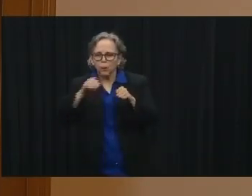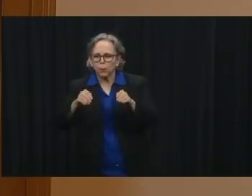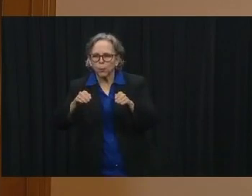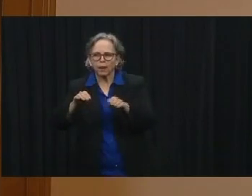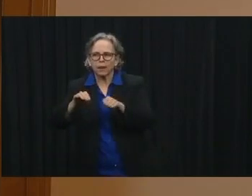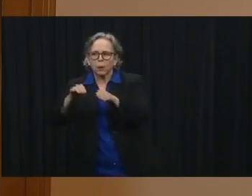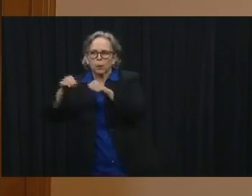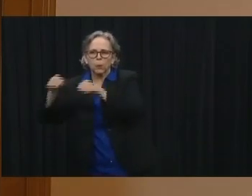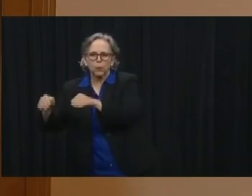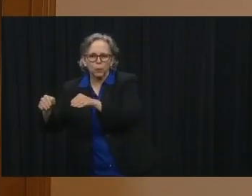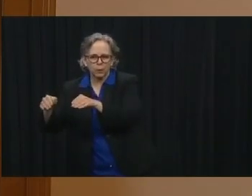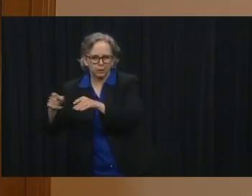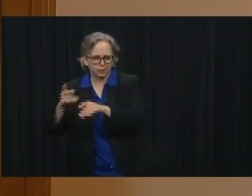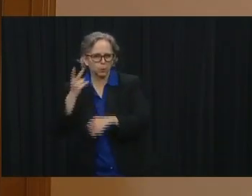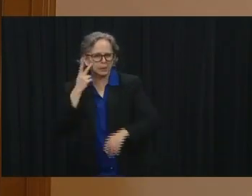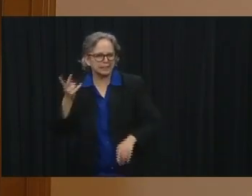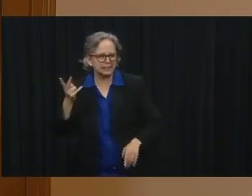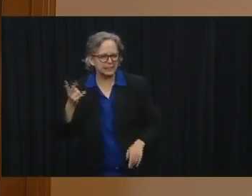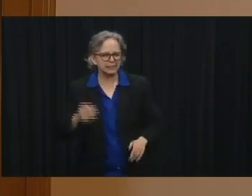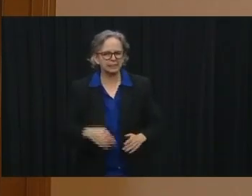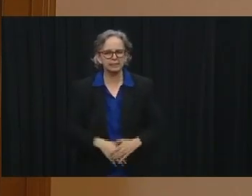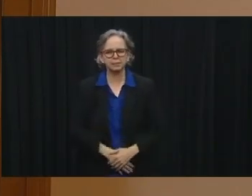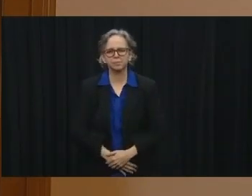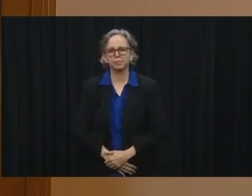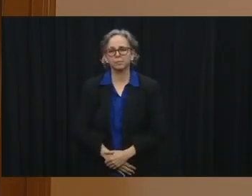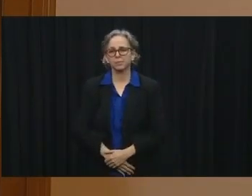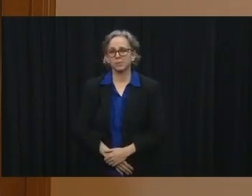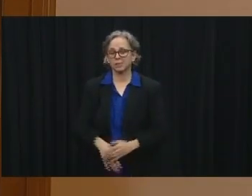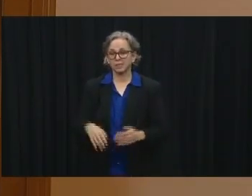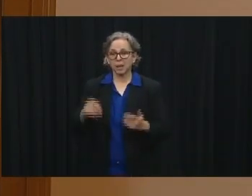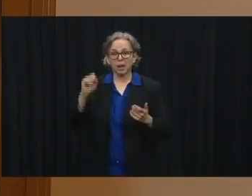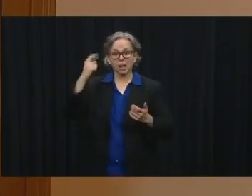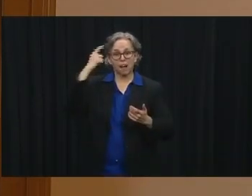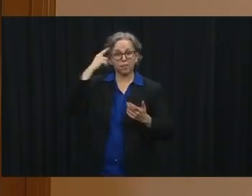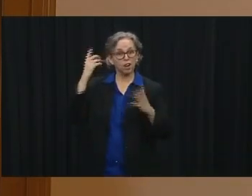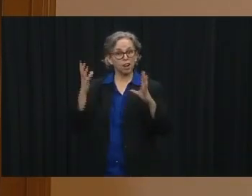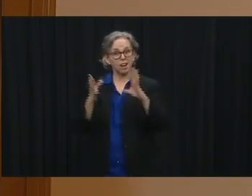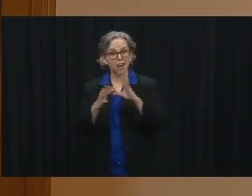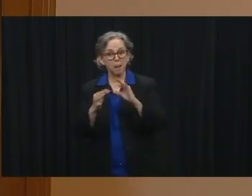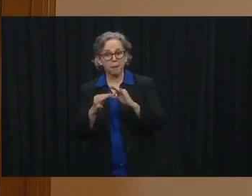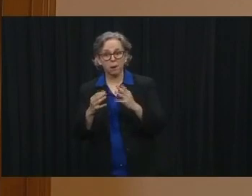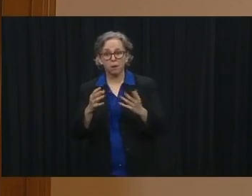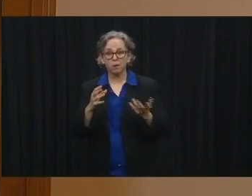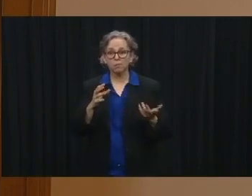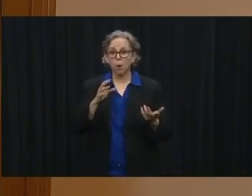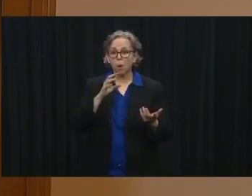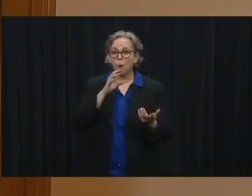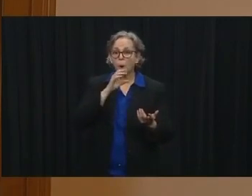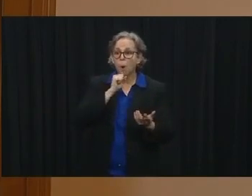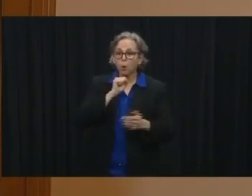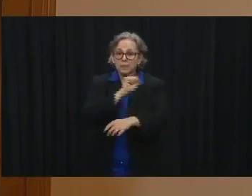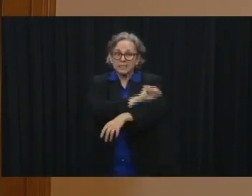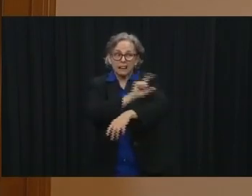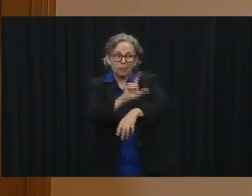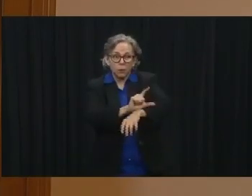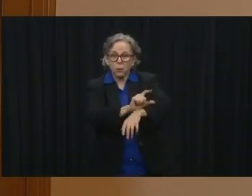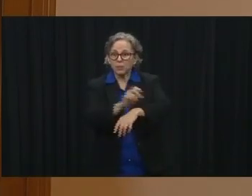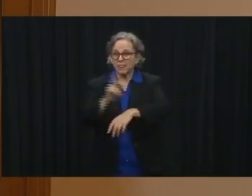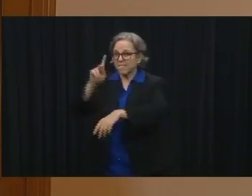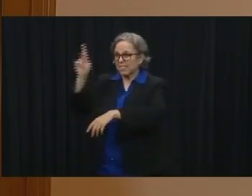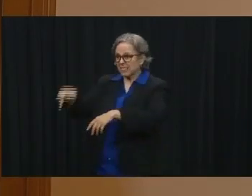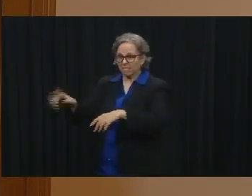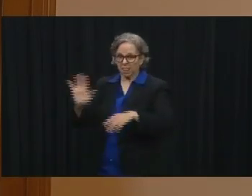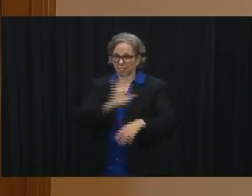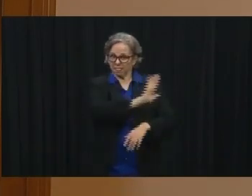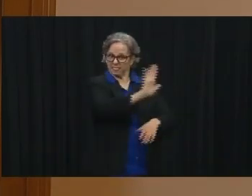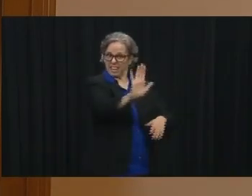research. I was reminded of it when the governor shared the old St. Louis and Philadelphia curve. We know that they're going to be kind